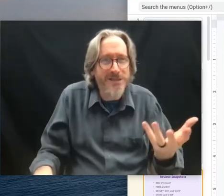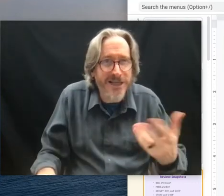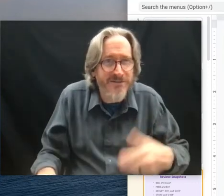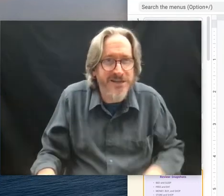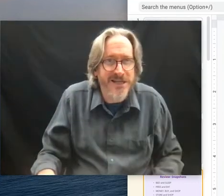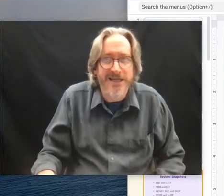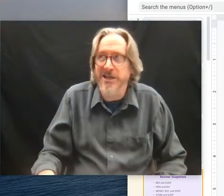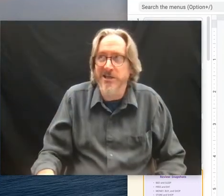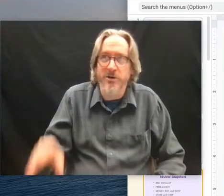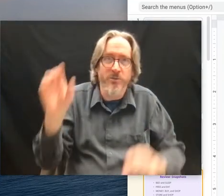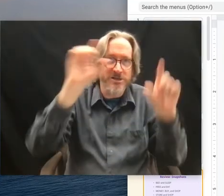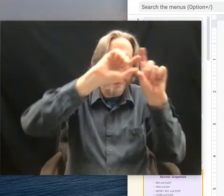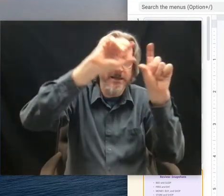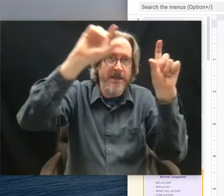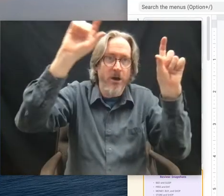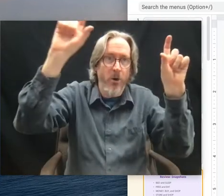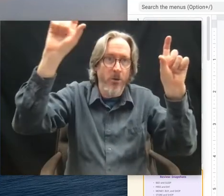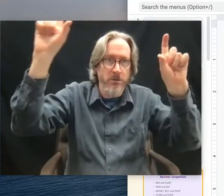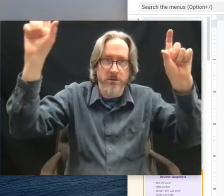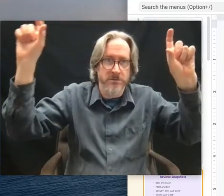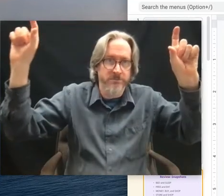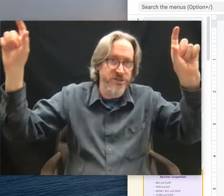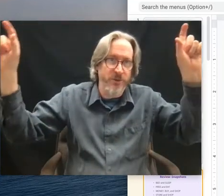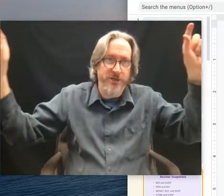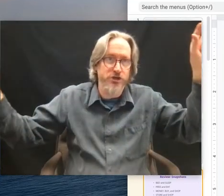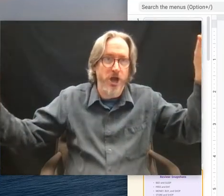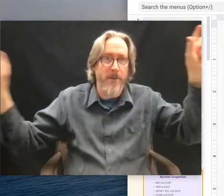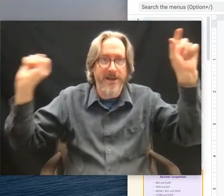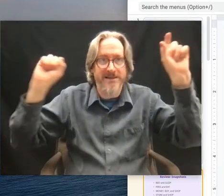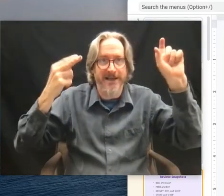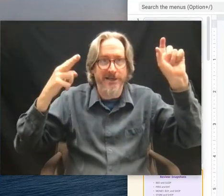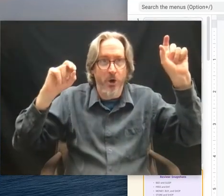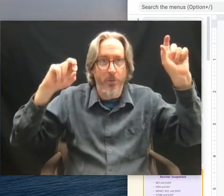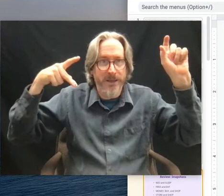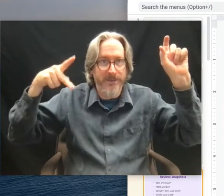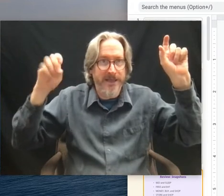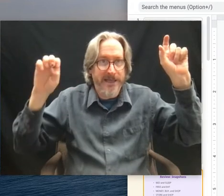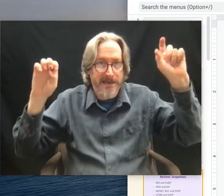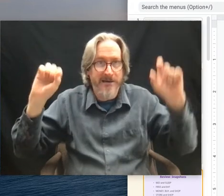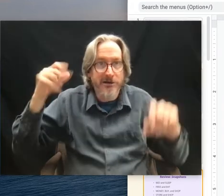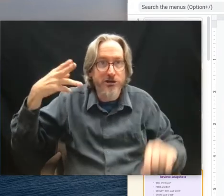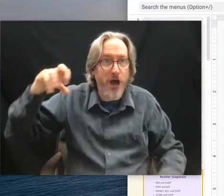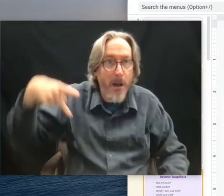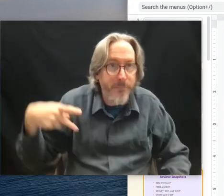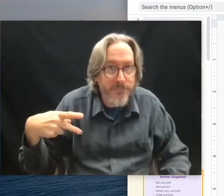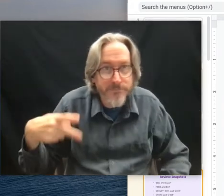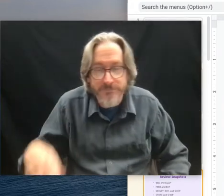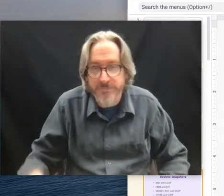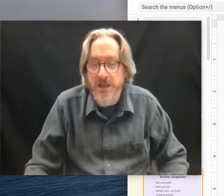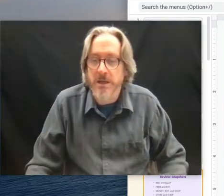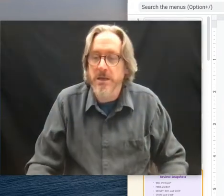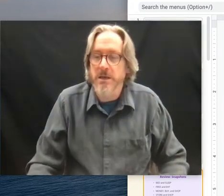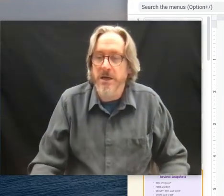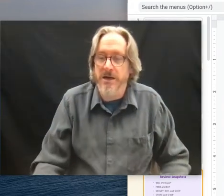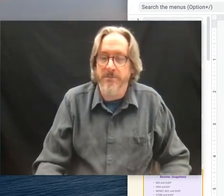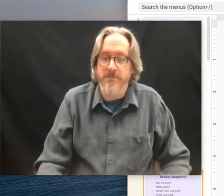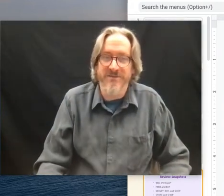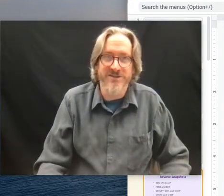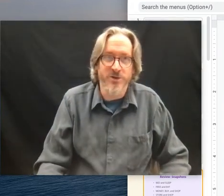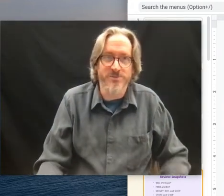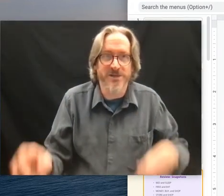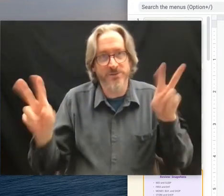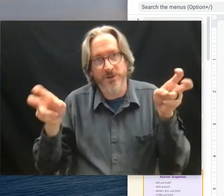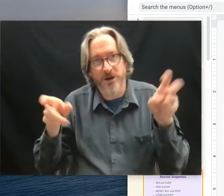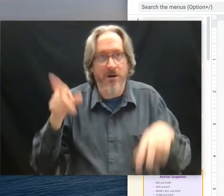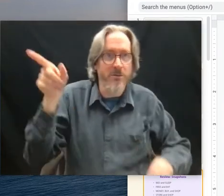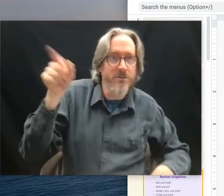I always think of it as like, the words ye old sweet shop, SHOPPE, shop. If